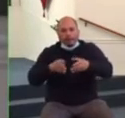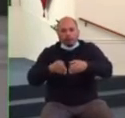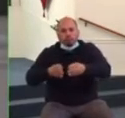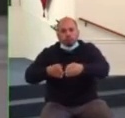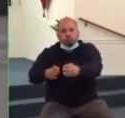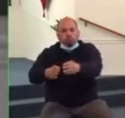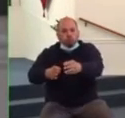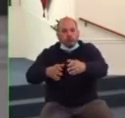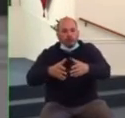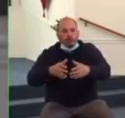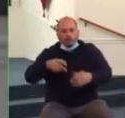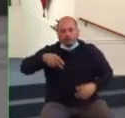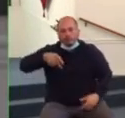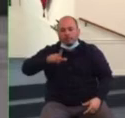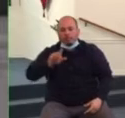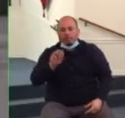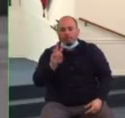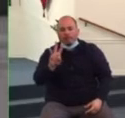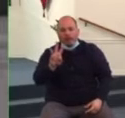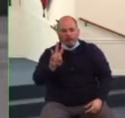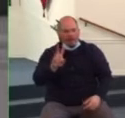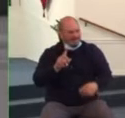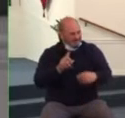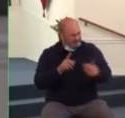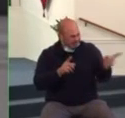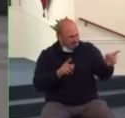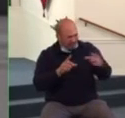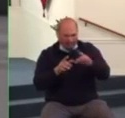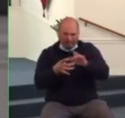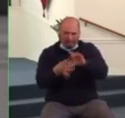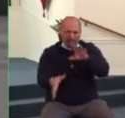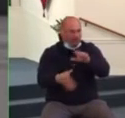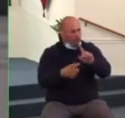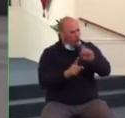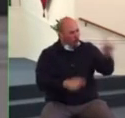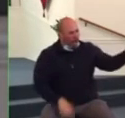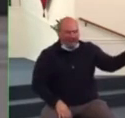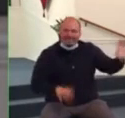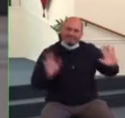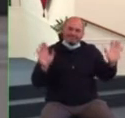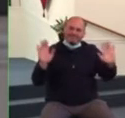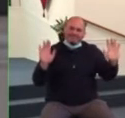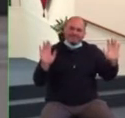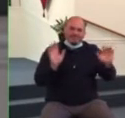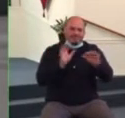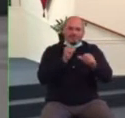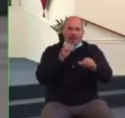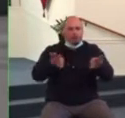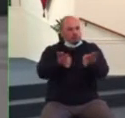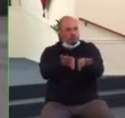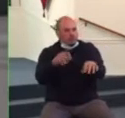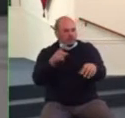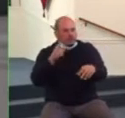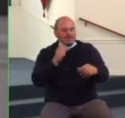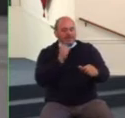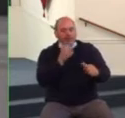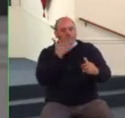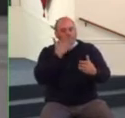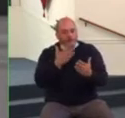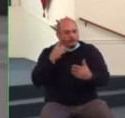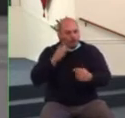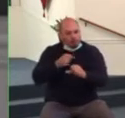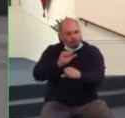Well, Jesus predicts his suffering again. This is the second time he does this in Luke. And then Luke describes this sequence of